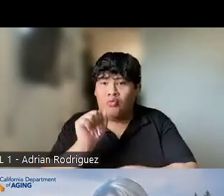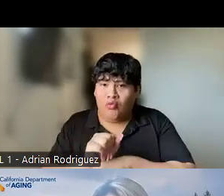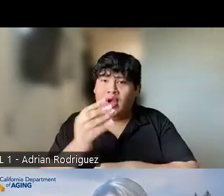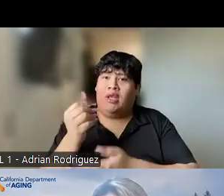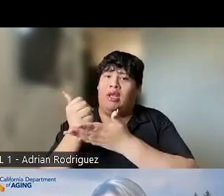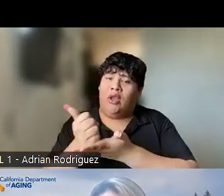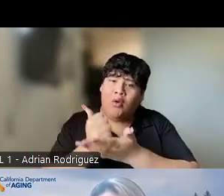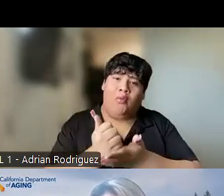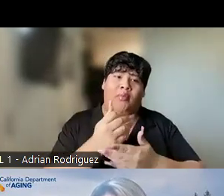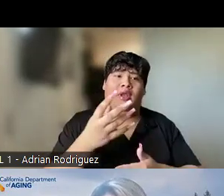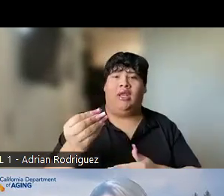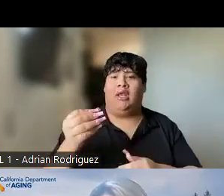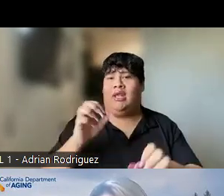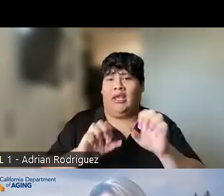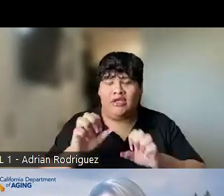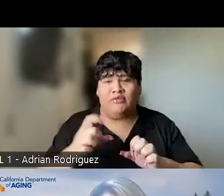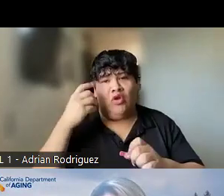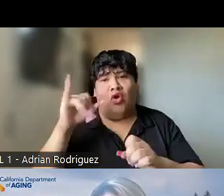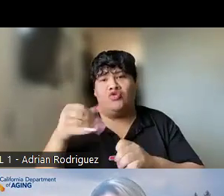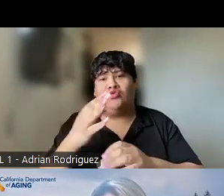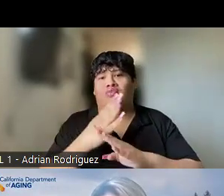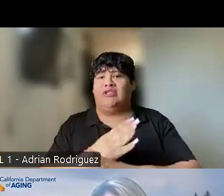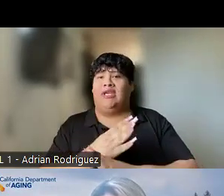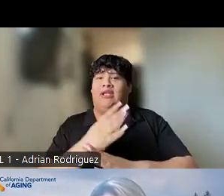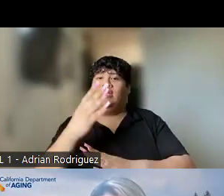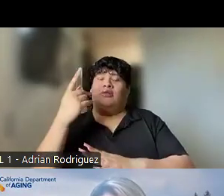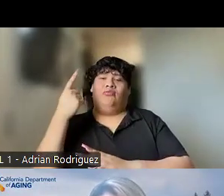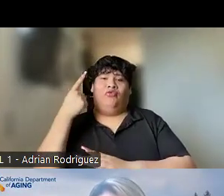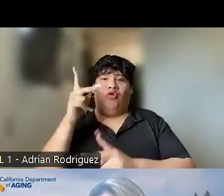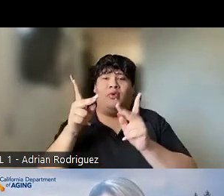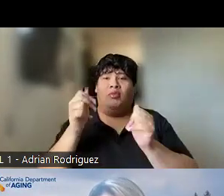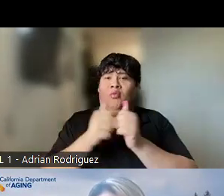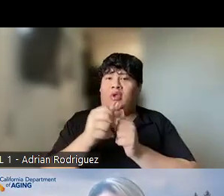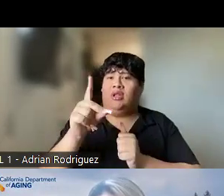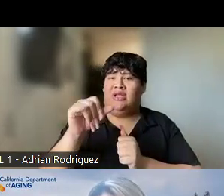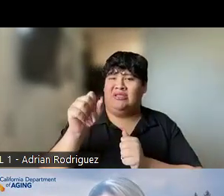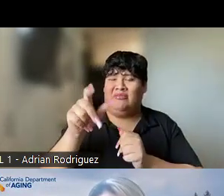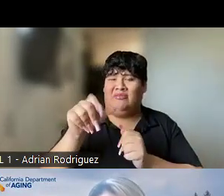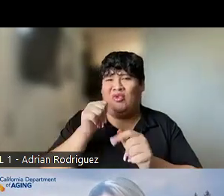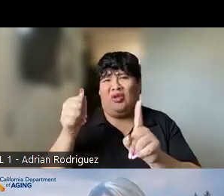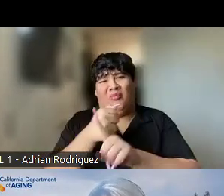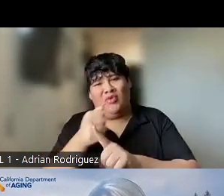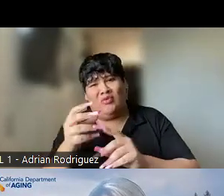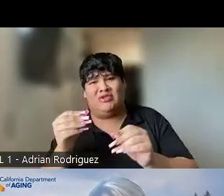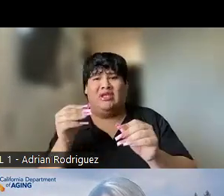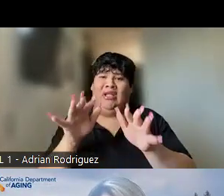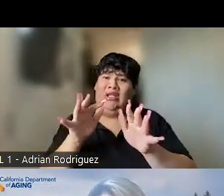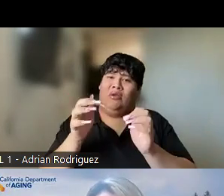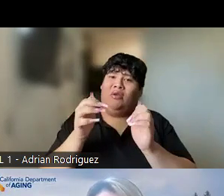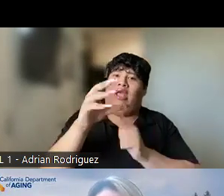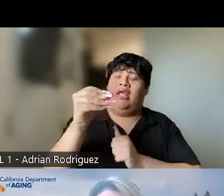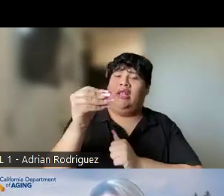social engagement, while also protecting older adults and people with disabilities from abuse, neglect, and